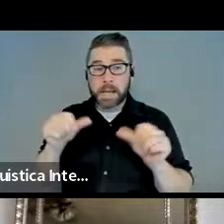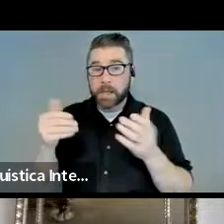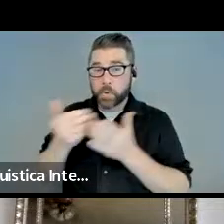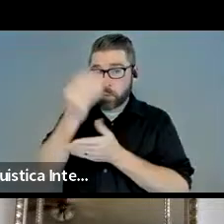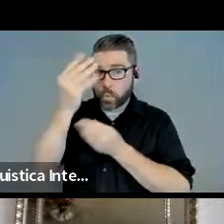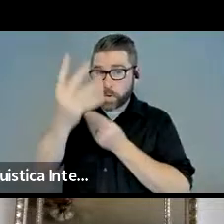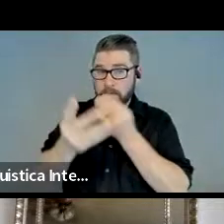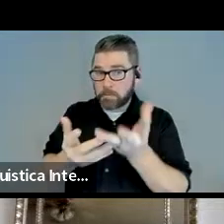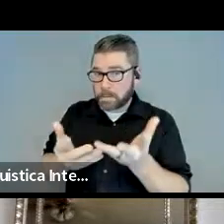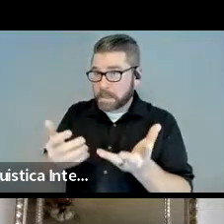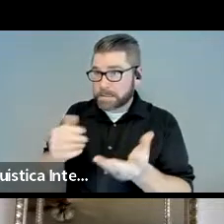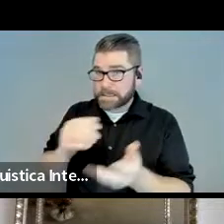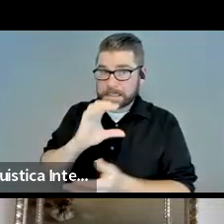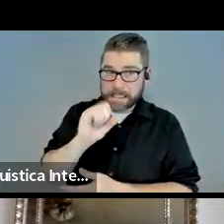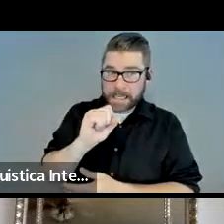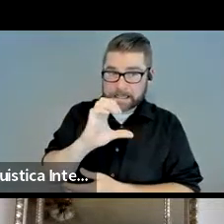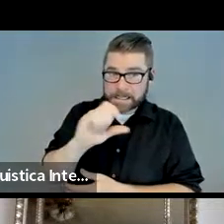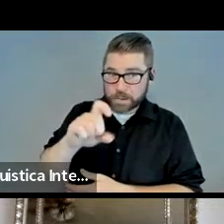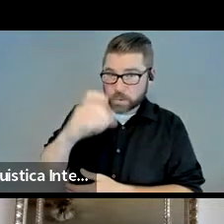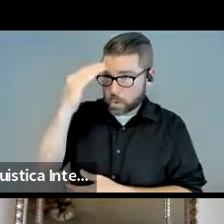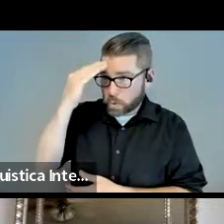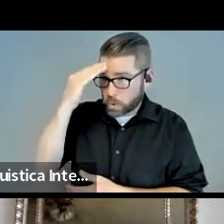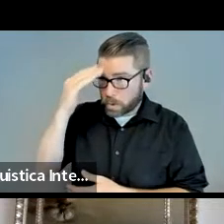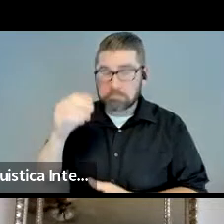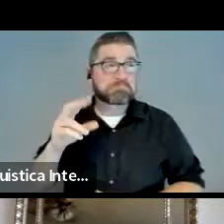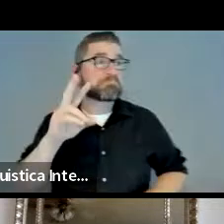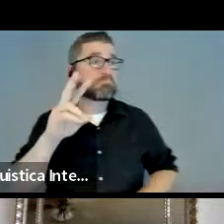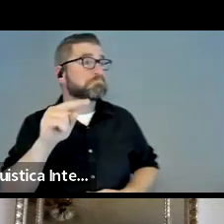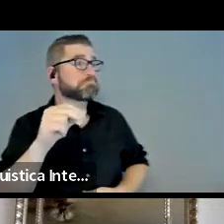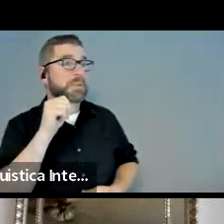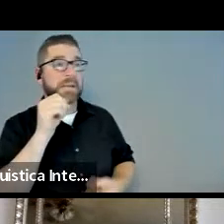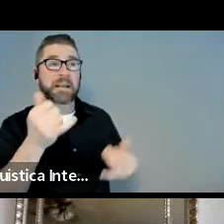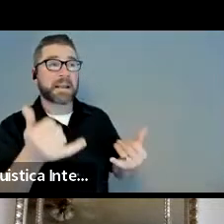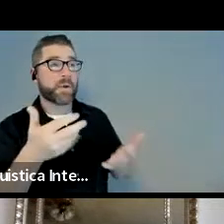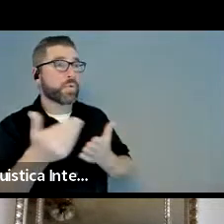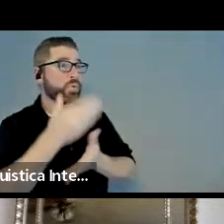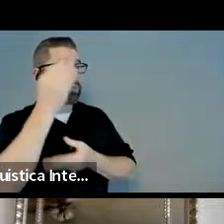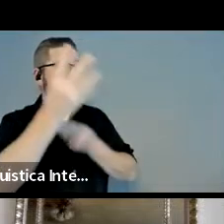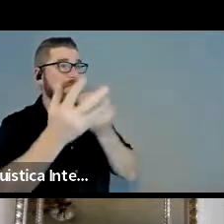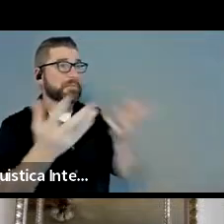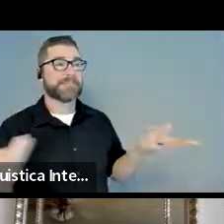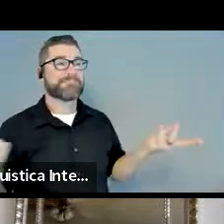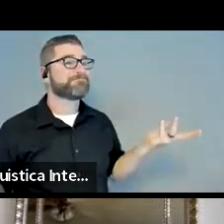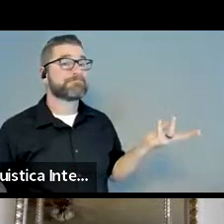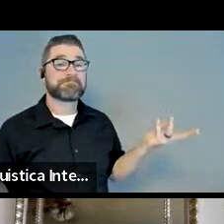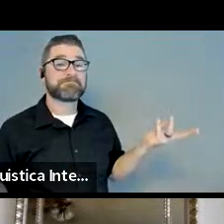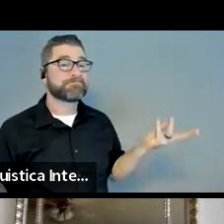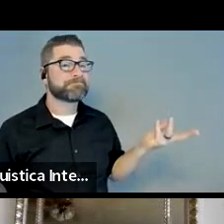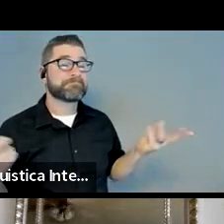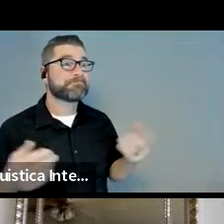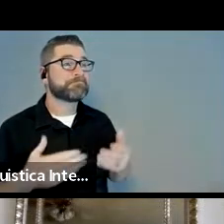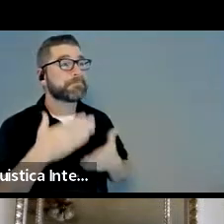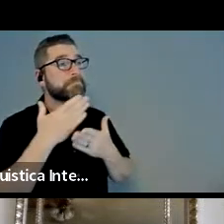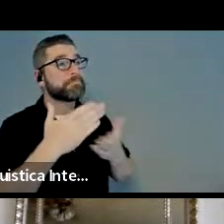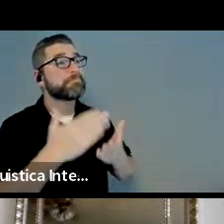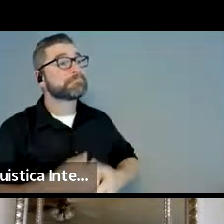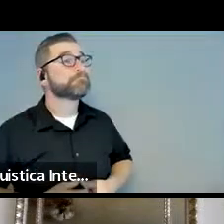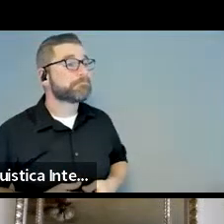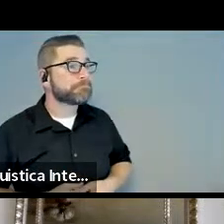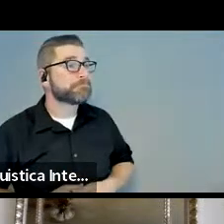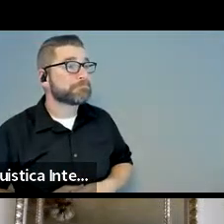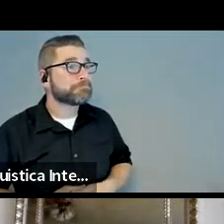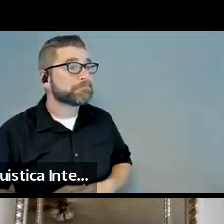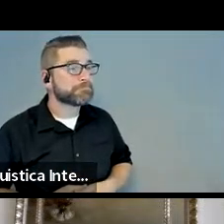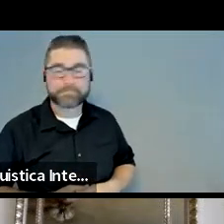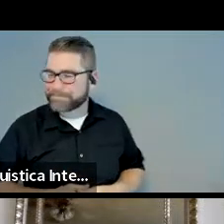Not at the moment, no. We don't have any anything to share. Thank you though. All